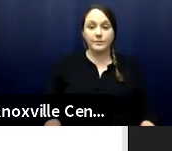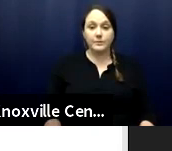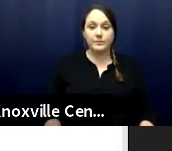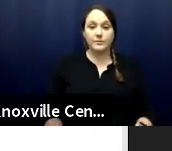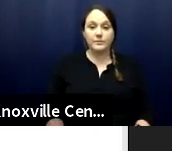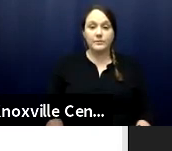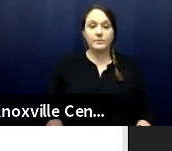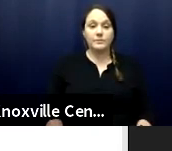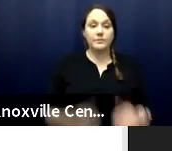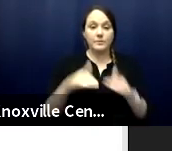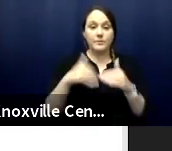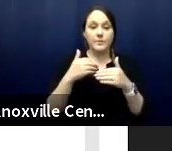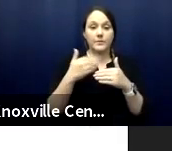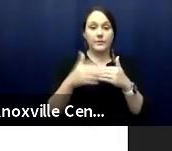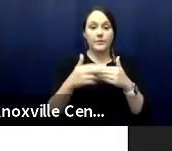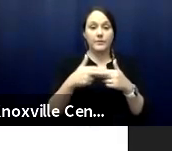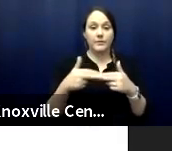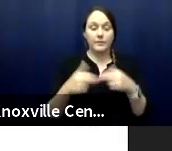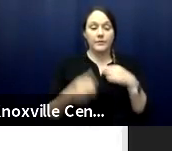So next slide.